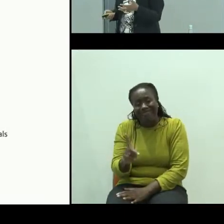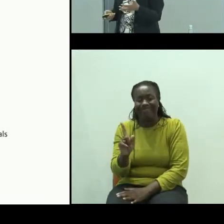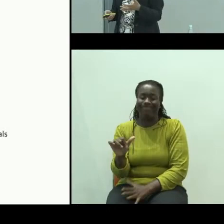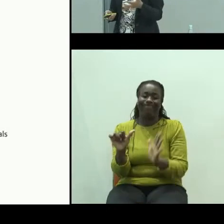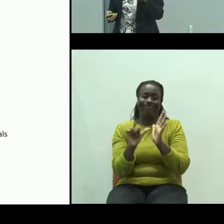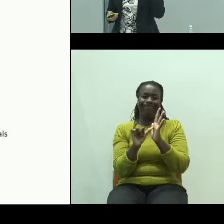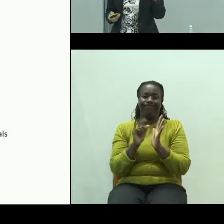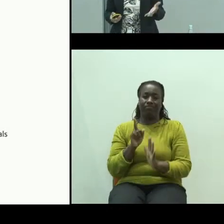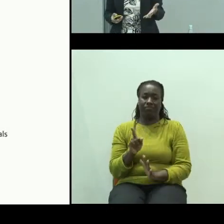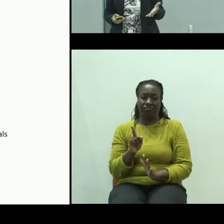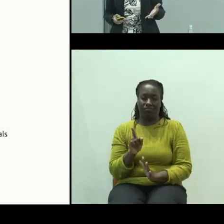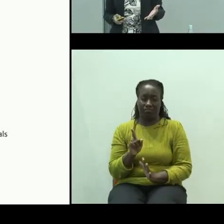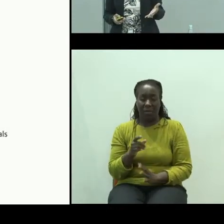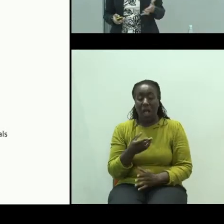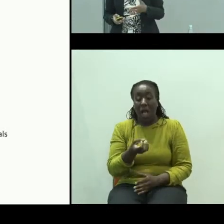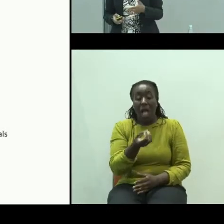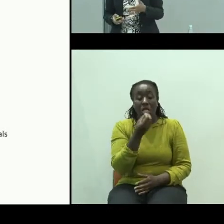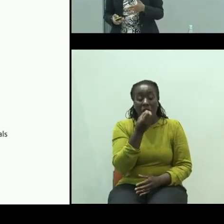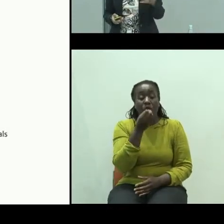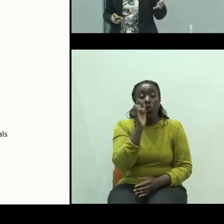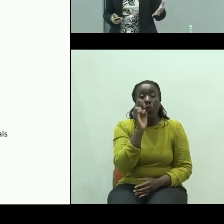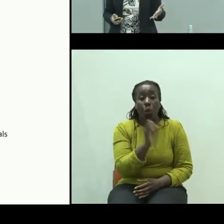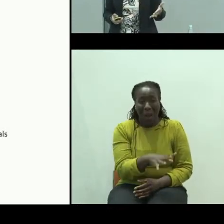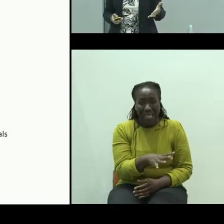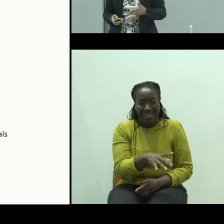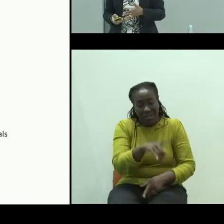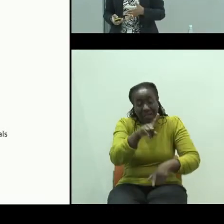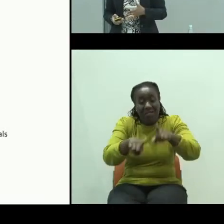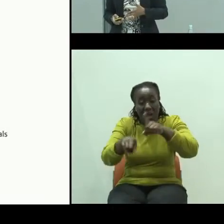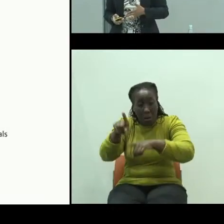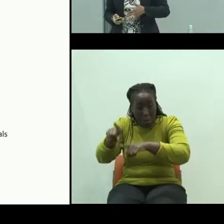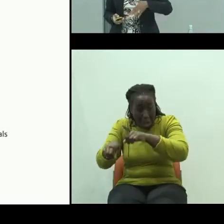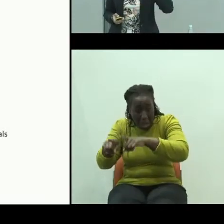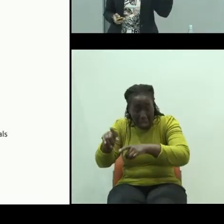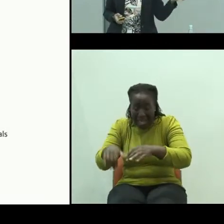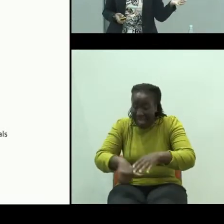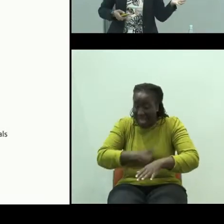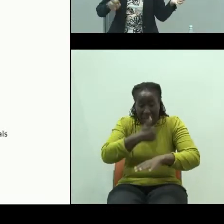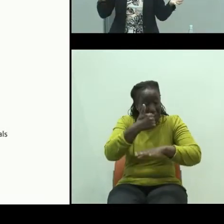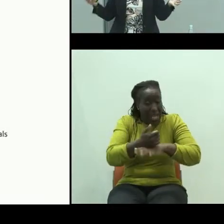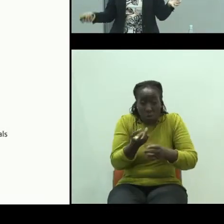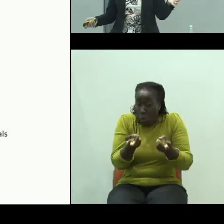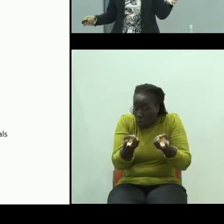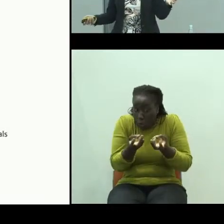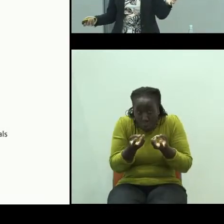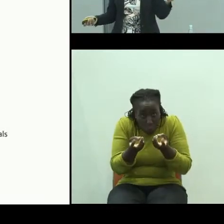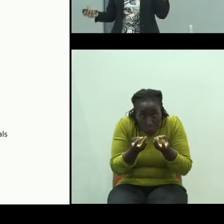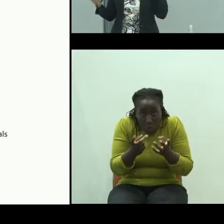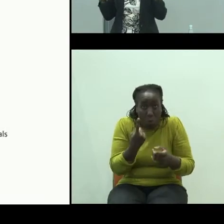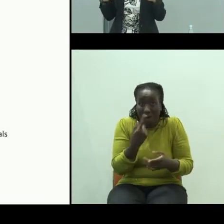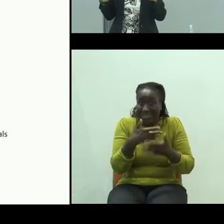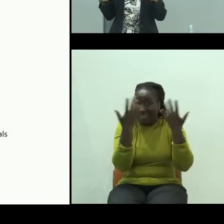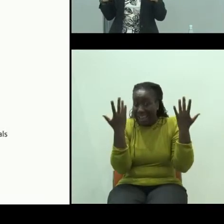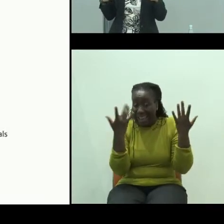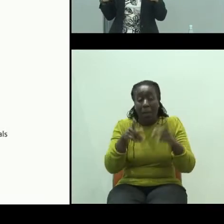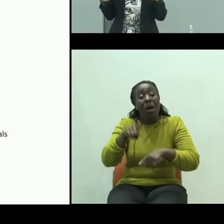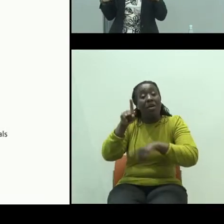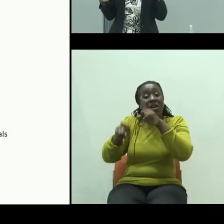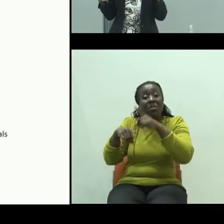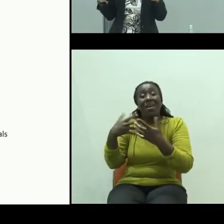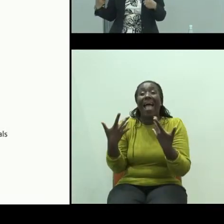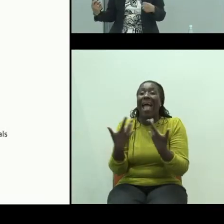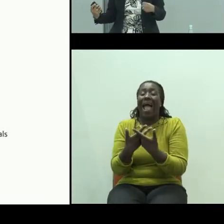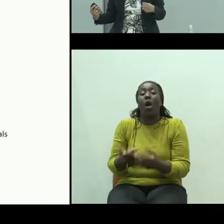that is this food waste is going to vary a lot. It's going to vary based on what was cooked one day versus the other. It may vary based on